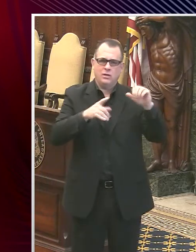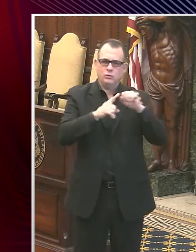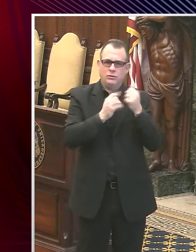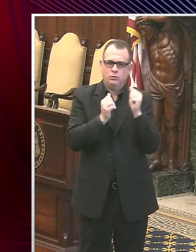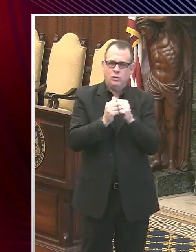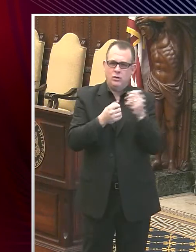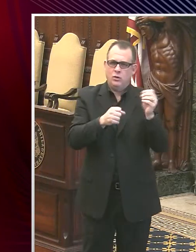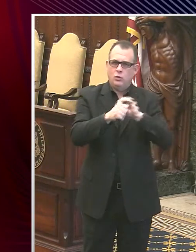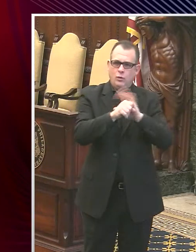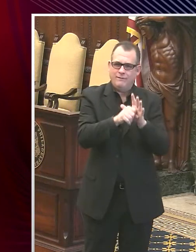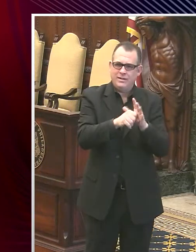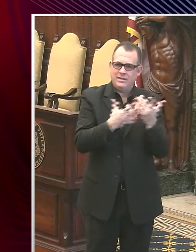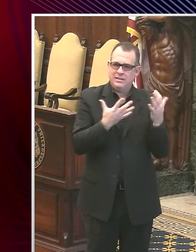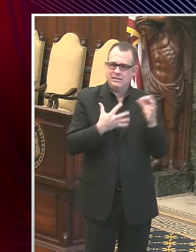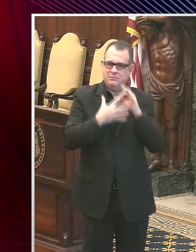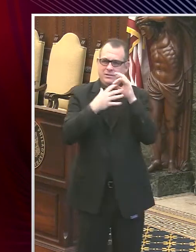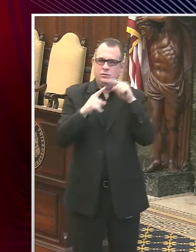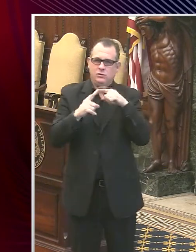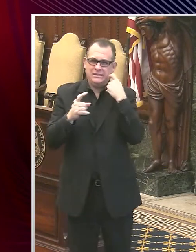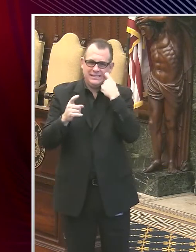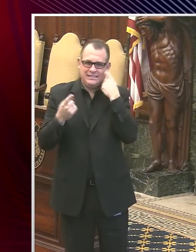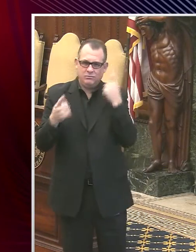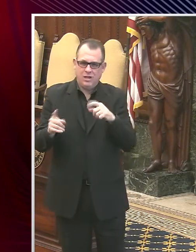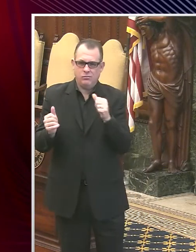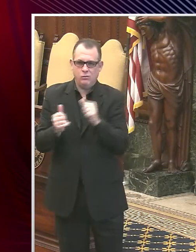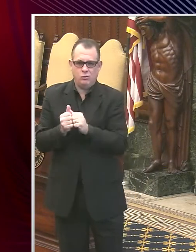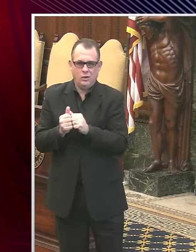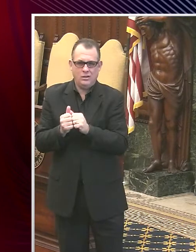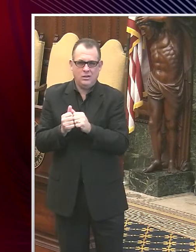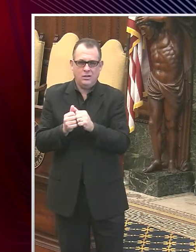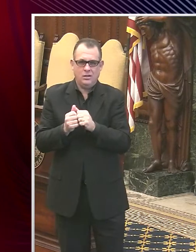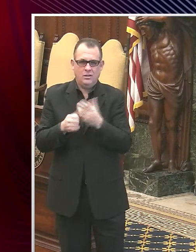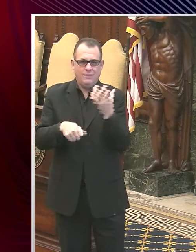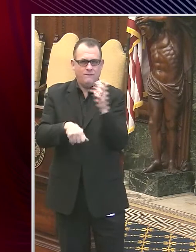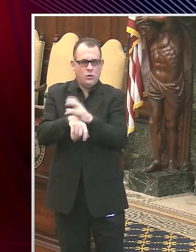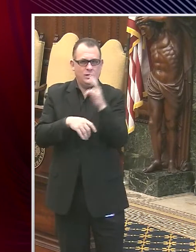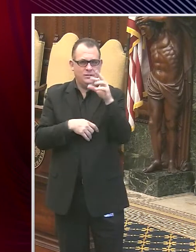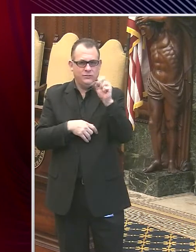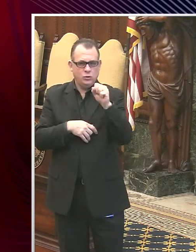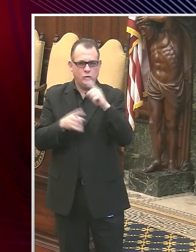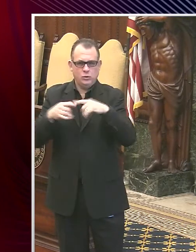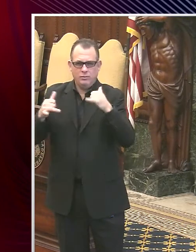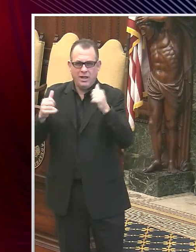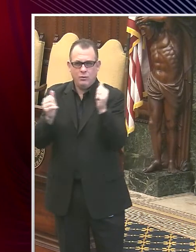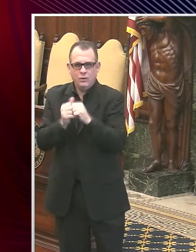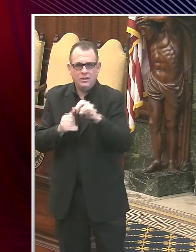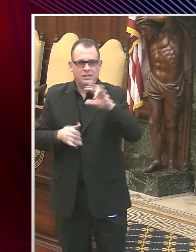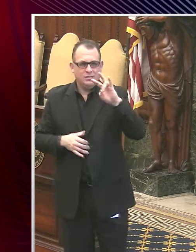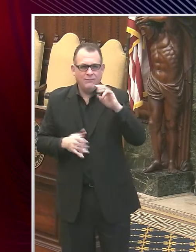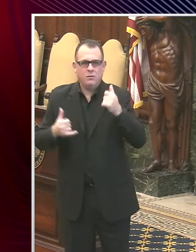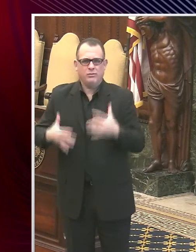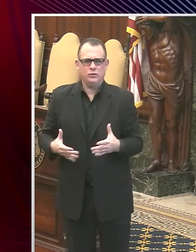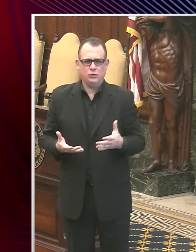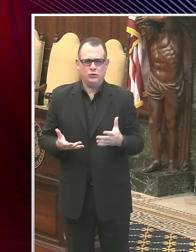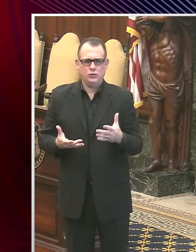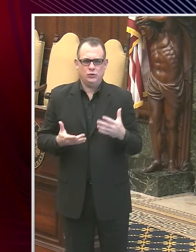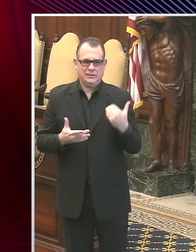their situation with the COVID situation, especially what they did with the forcing the 76ers to play with 7 players this past